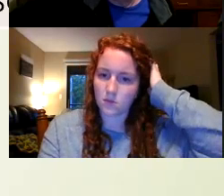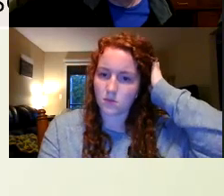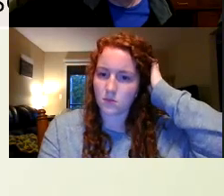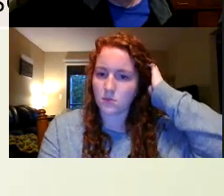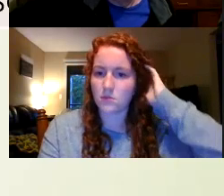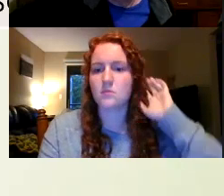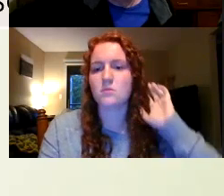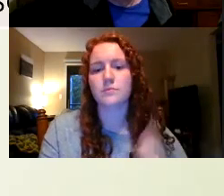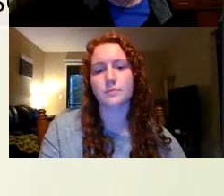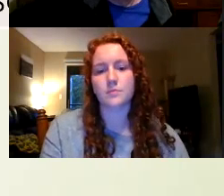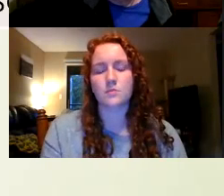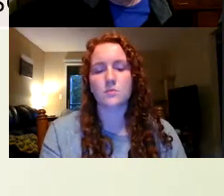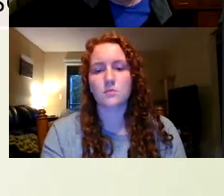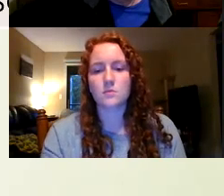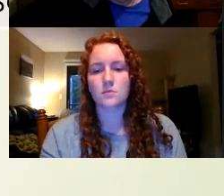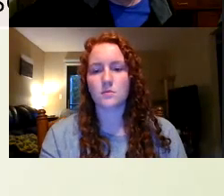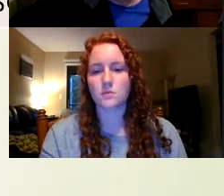So, and